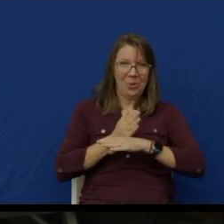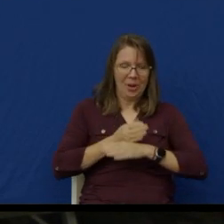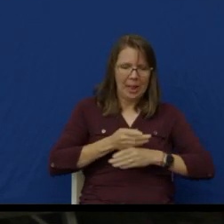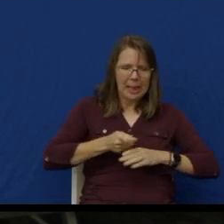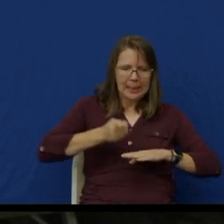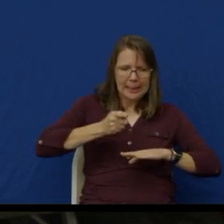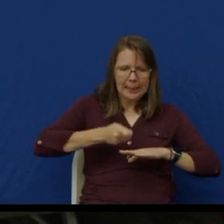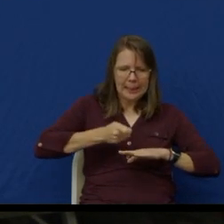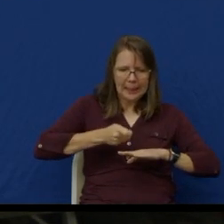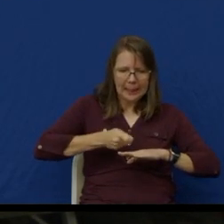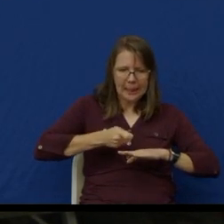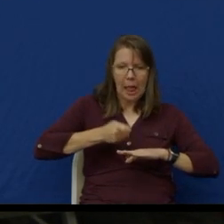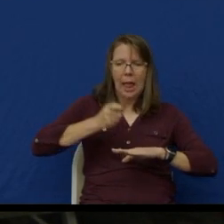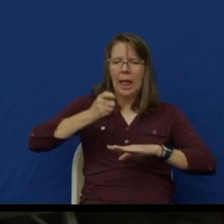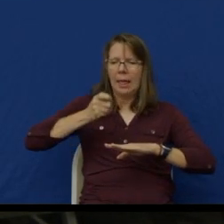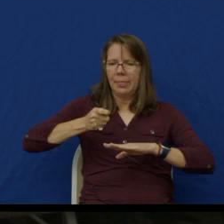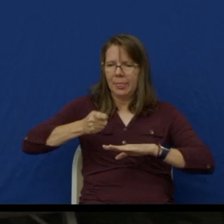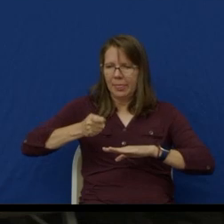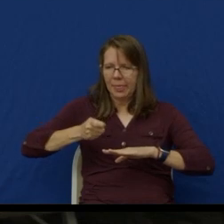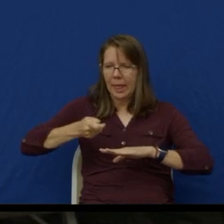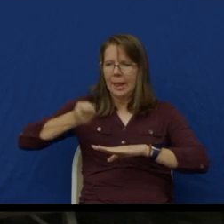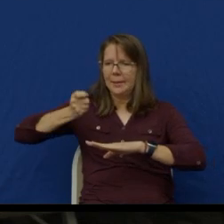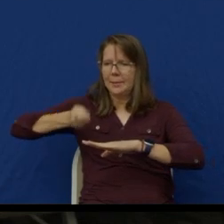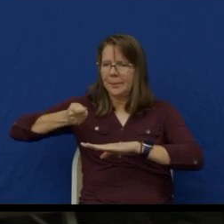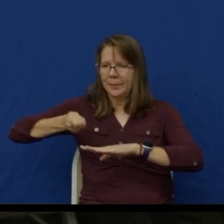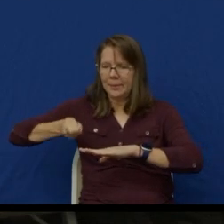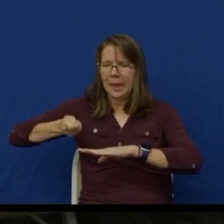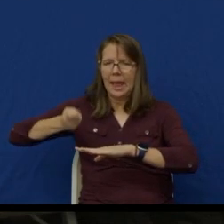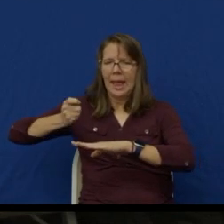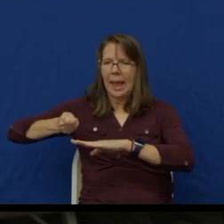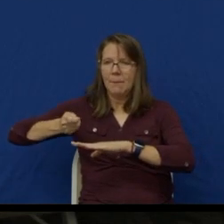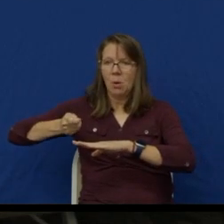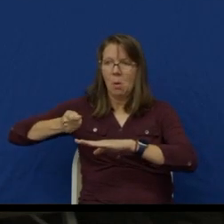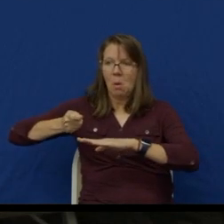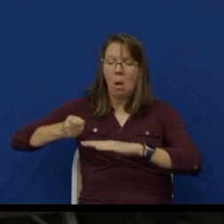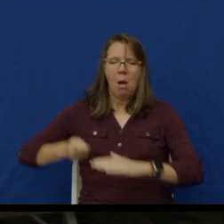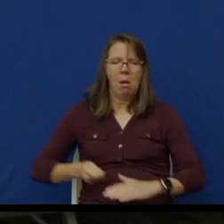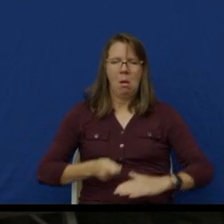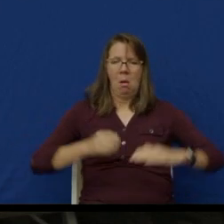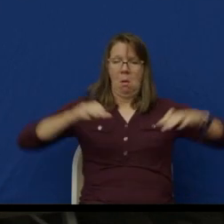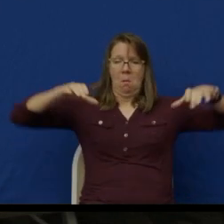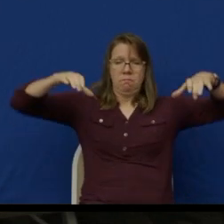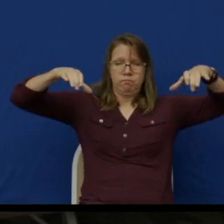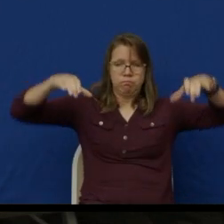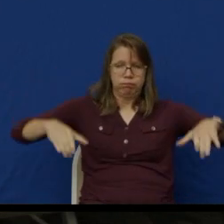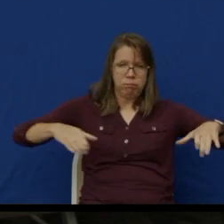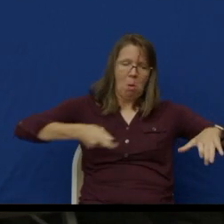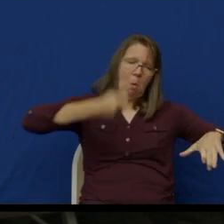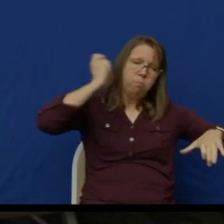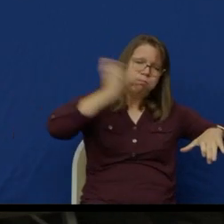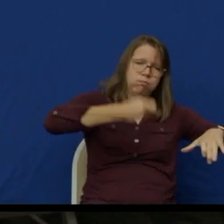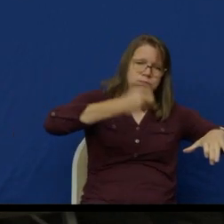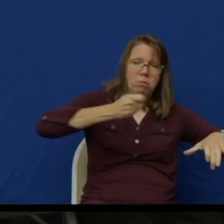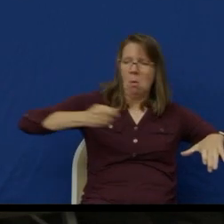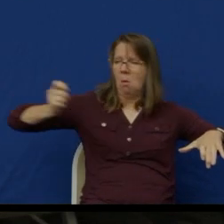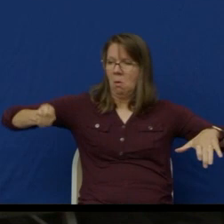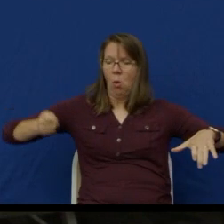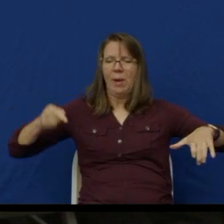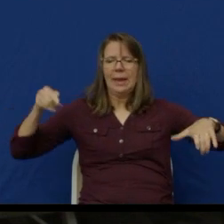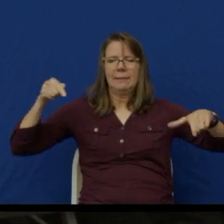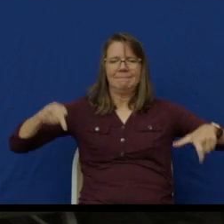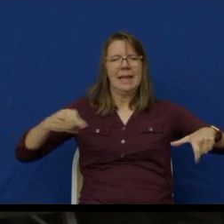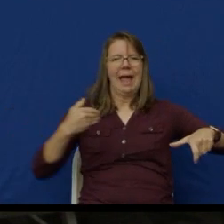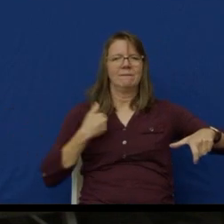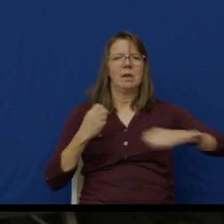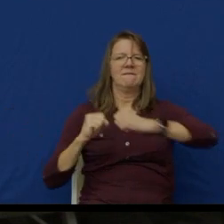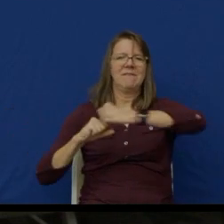that analogy he always says. And this, to me, is finally laying the 2x4 out there so we can drive those nails through it. I want to